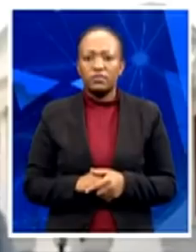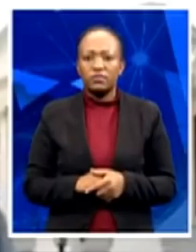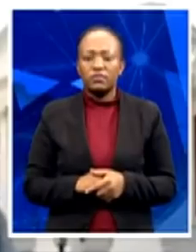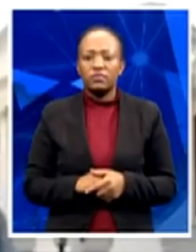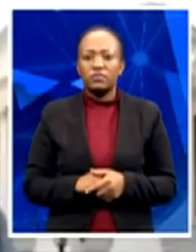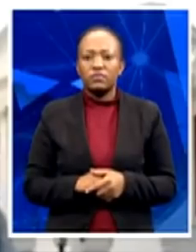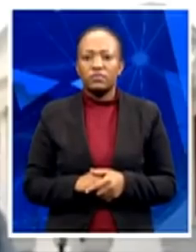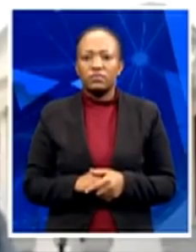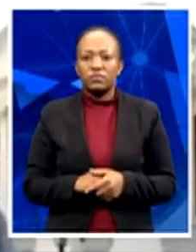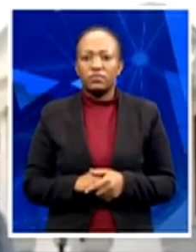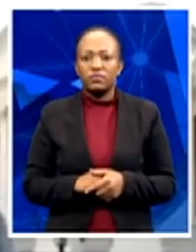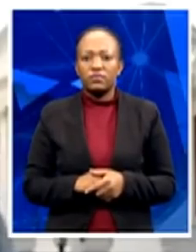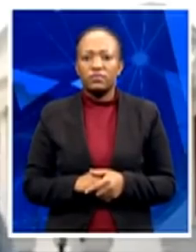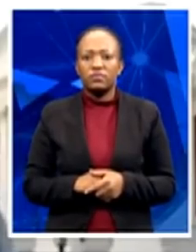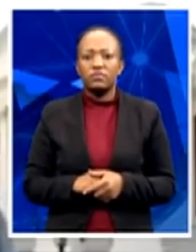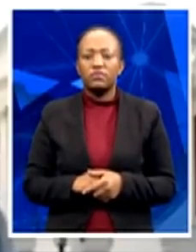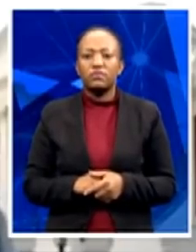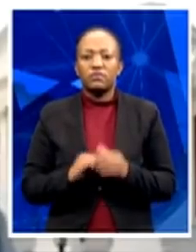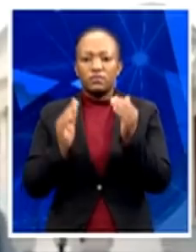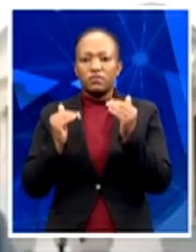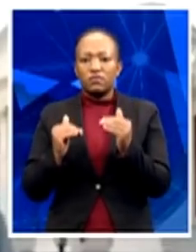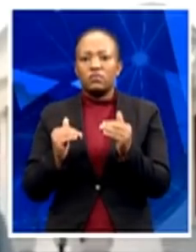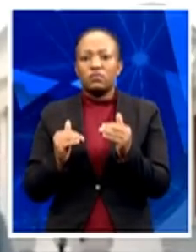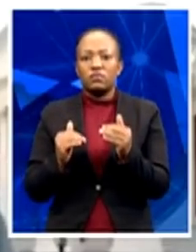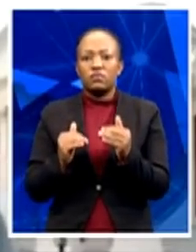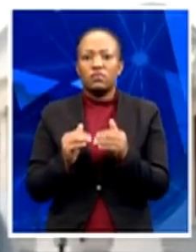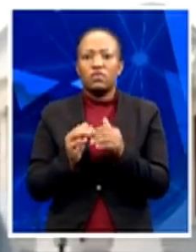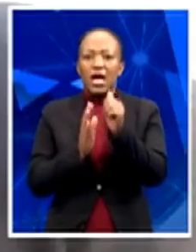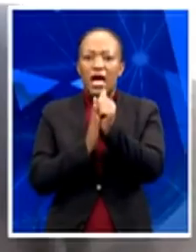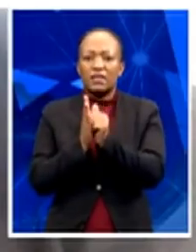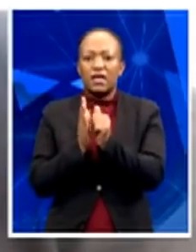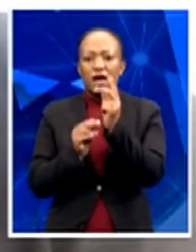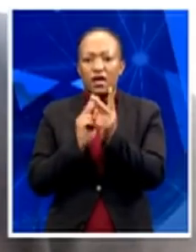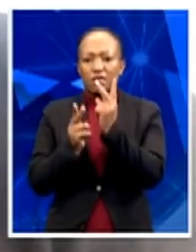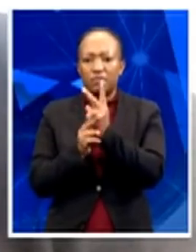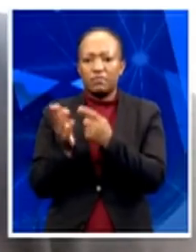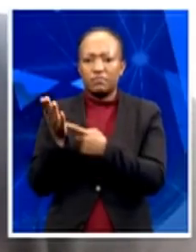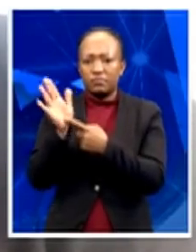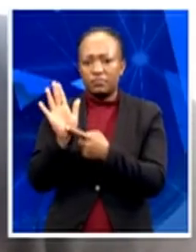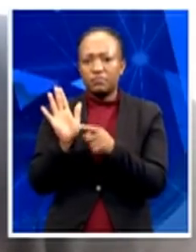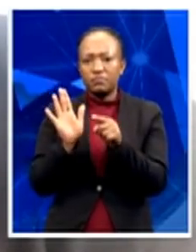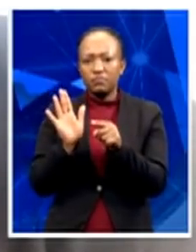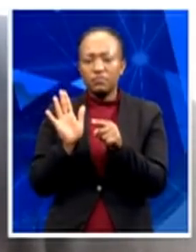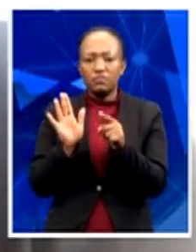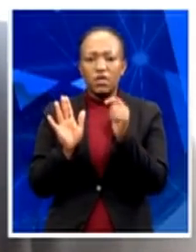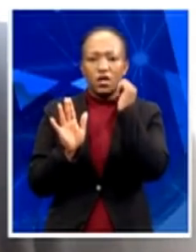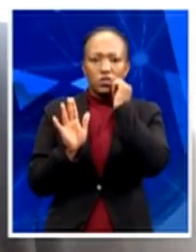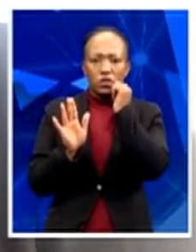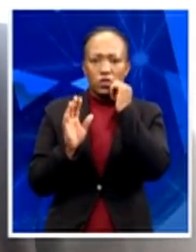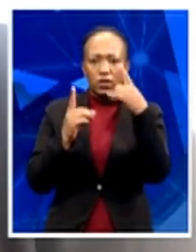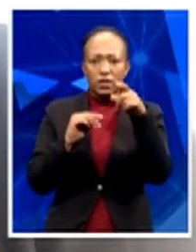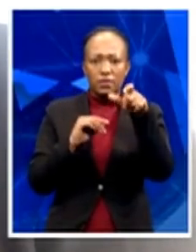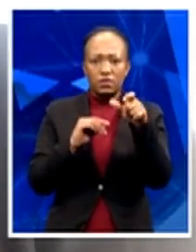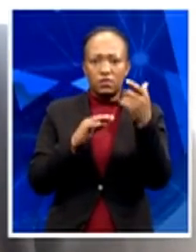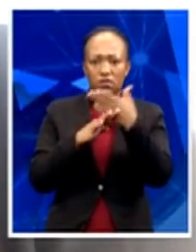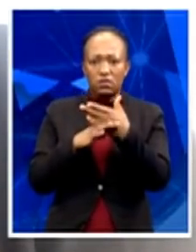Machalamba, just flight the agenda again, which at that time... Sorry, Chair. My apologies, Chairperson Dromo. We